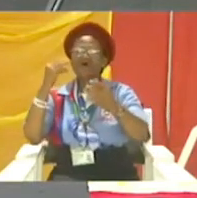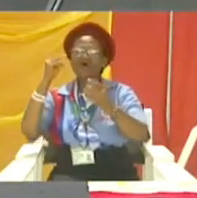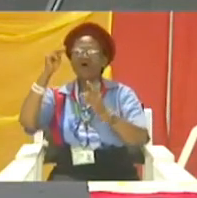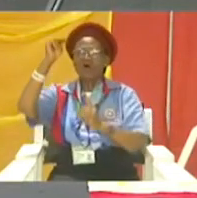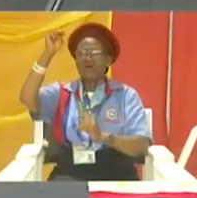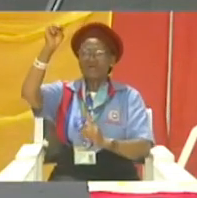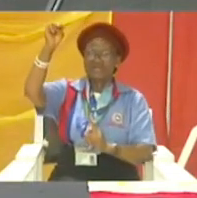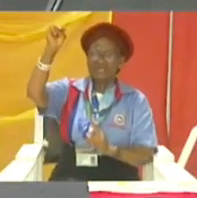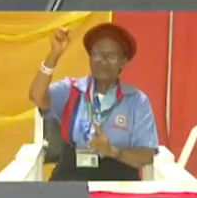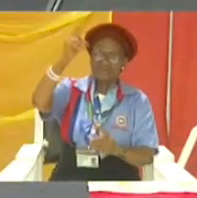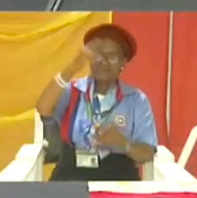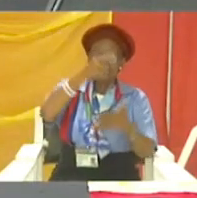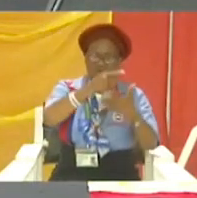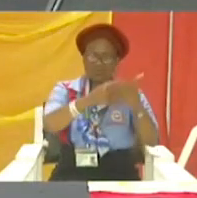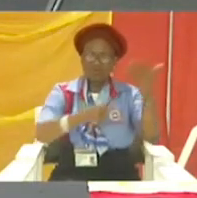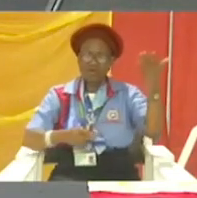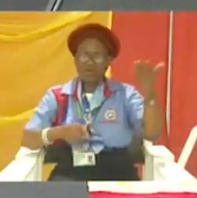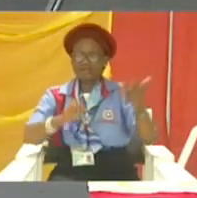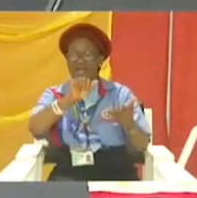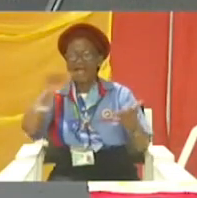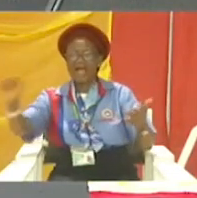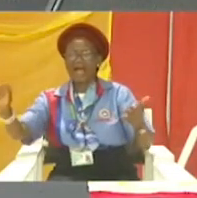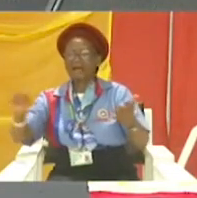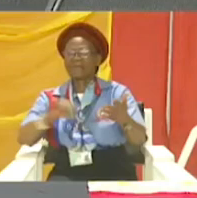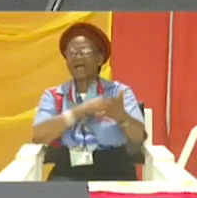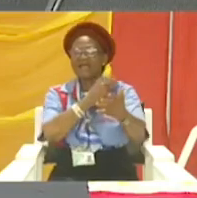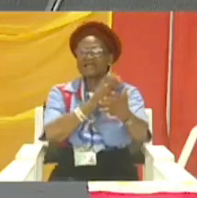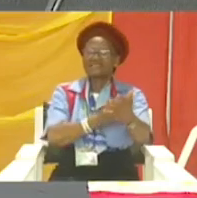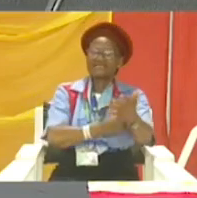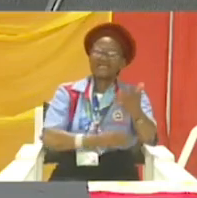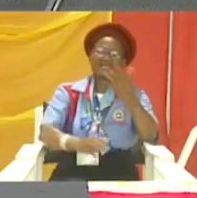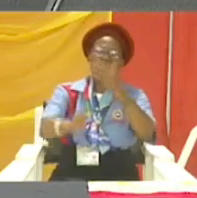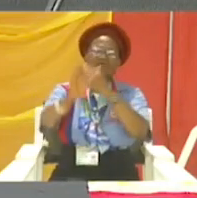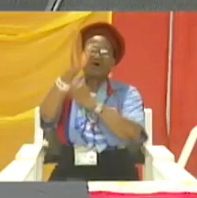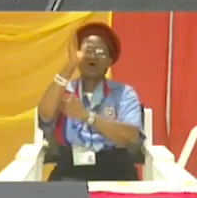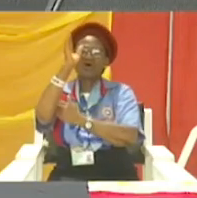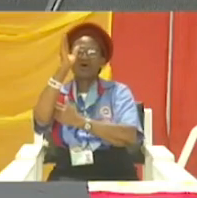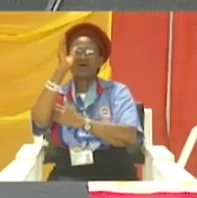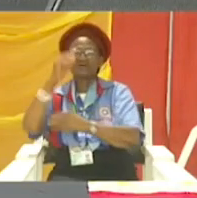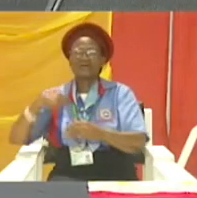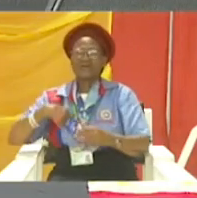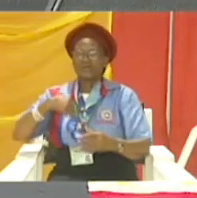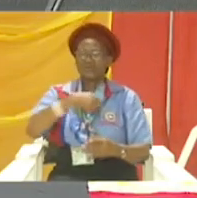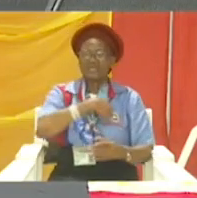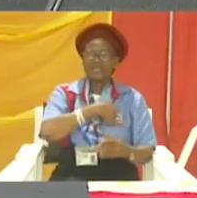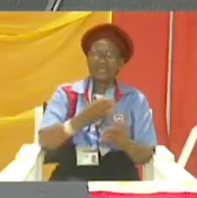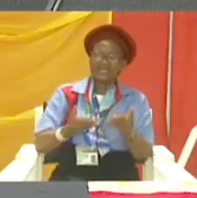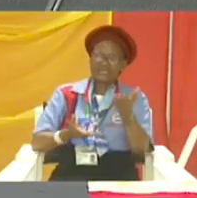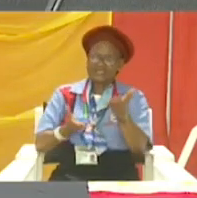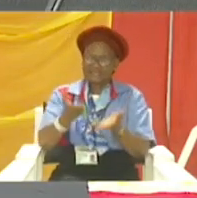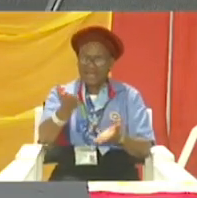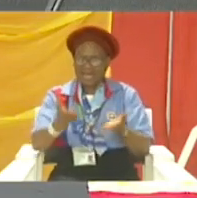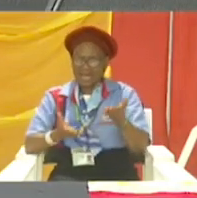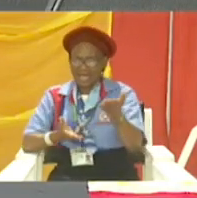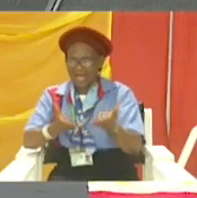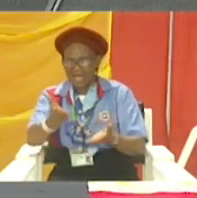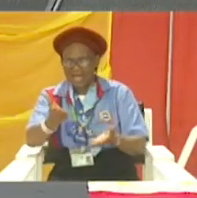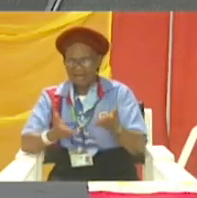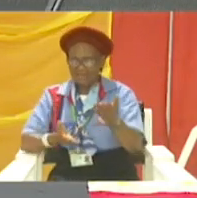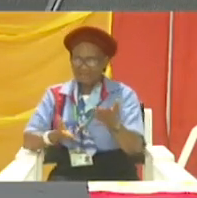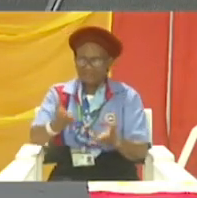before Him, what a mighty God we